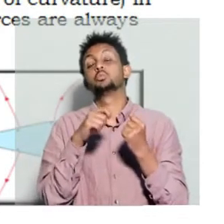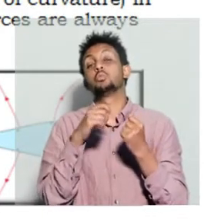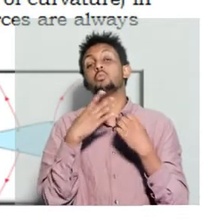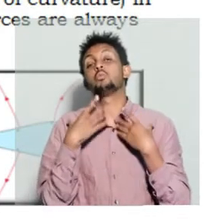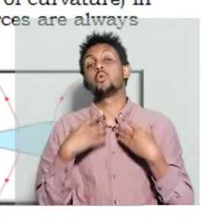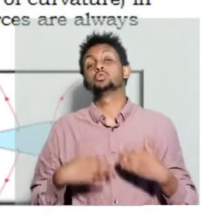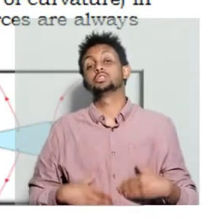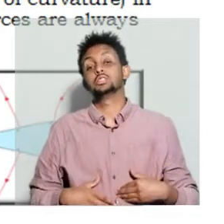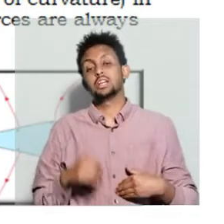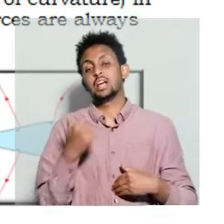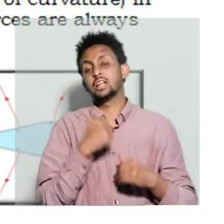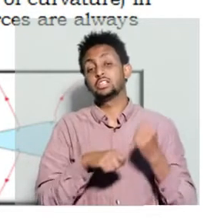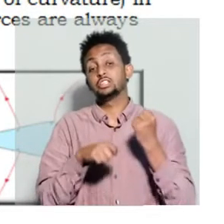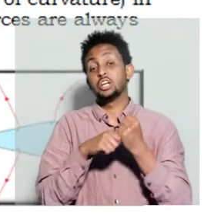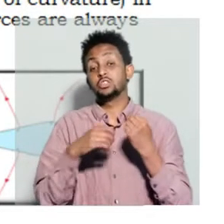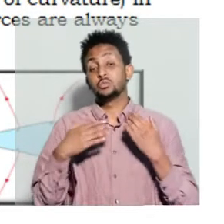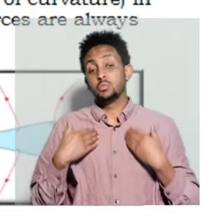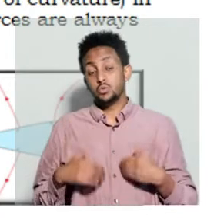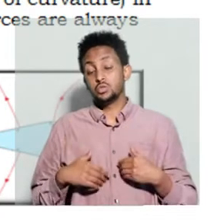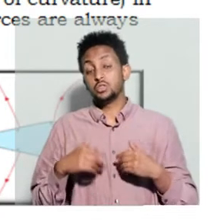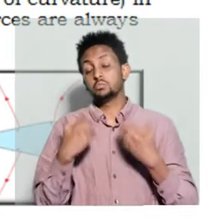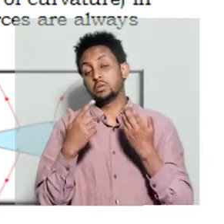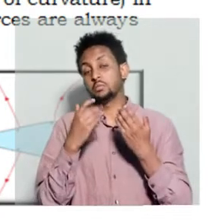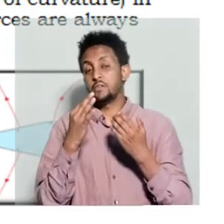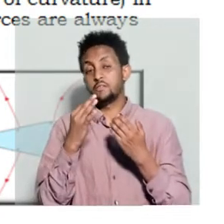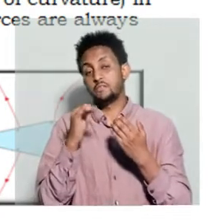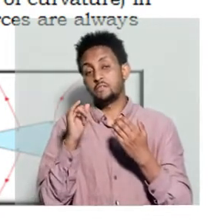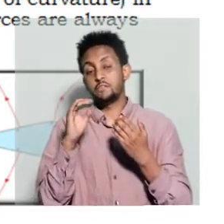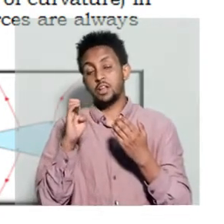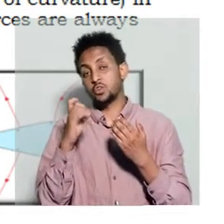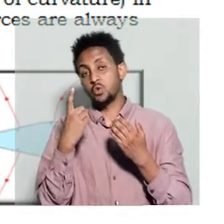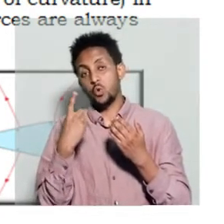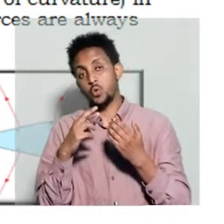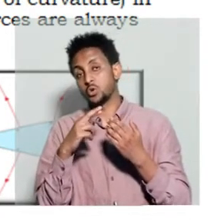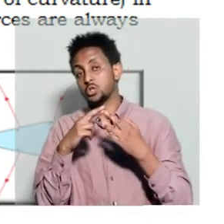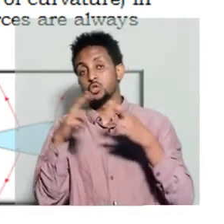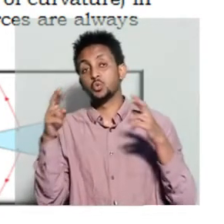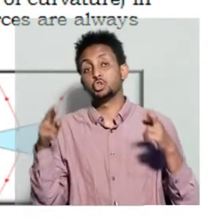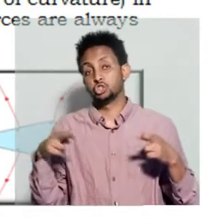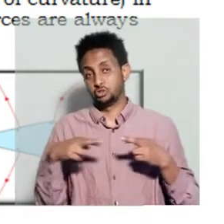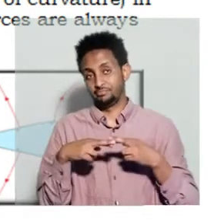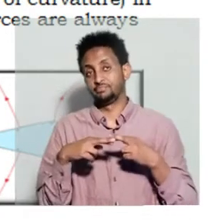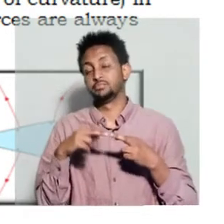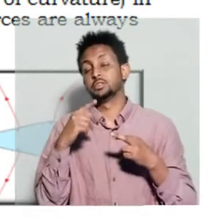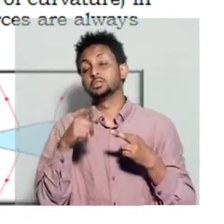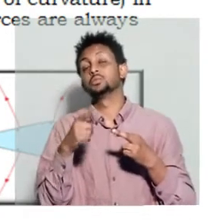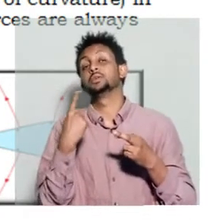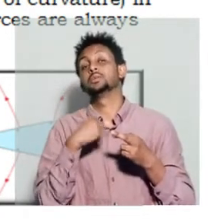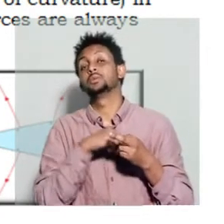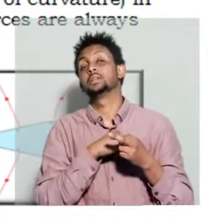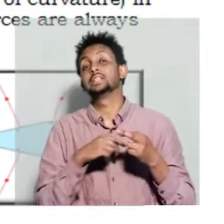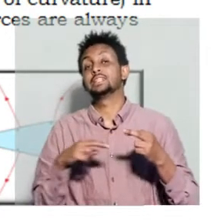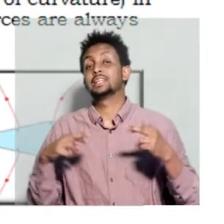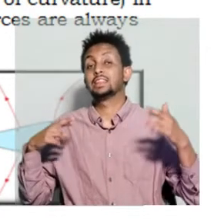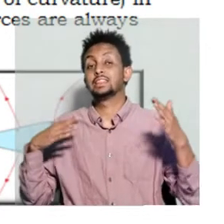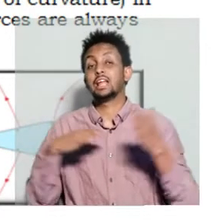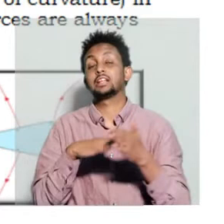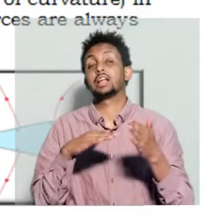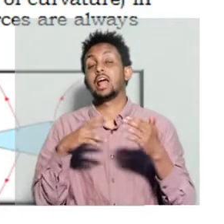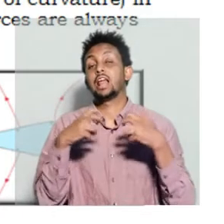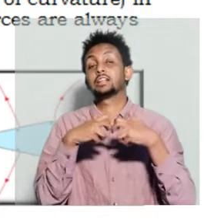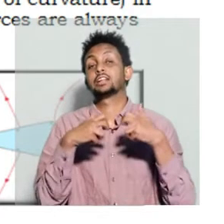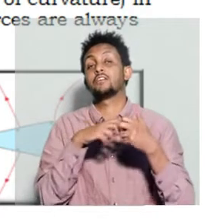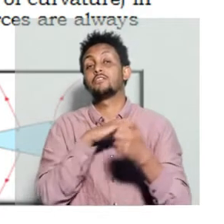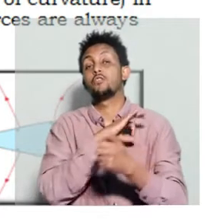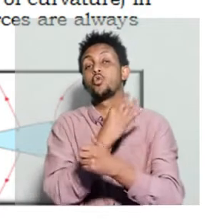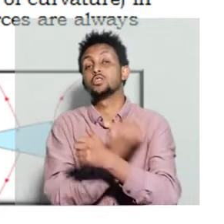And around any charged body, there is a field, or there is a region. And that region is a region where we detect electric force, and